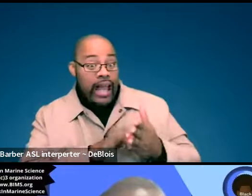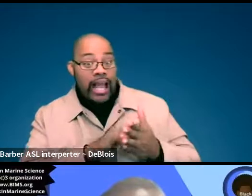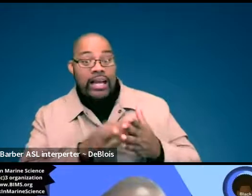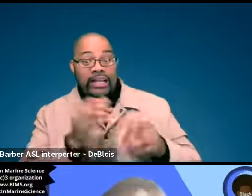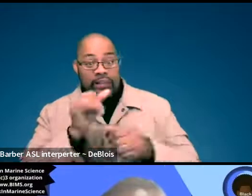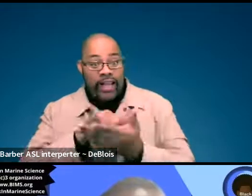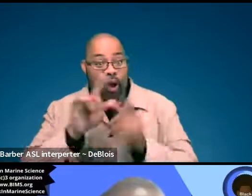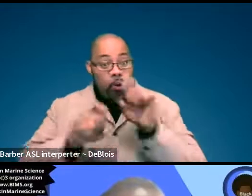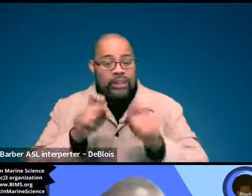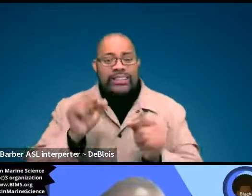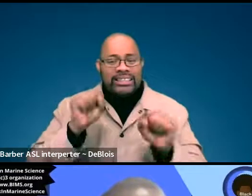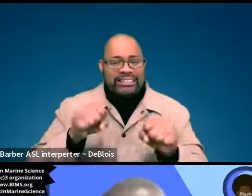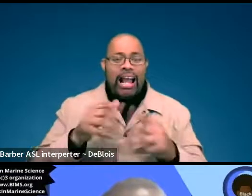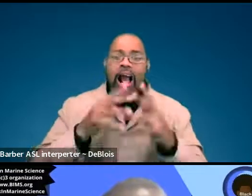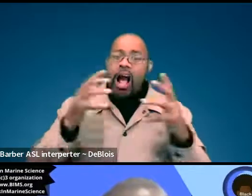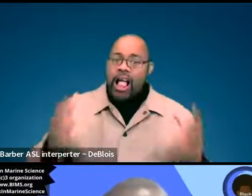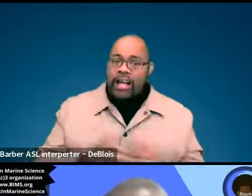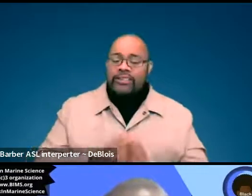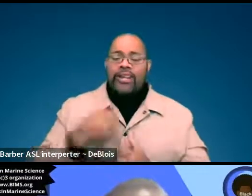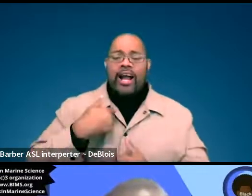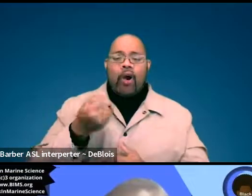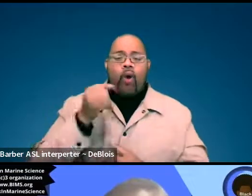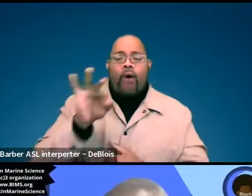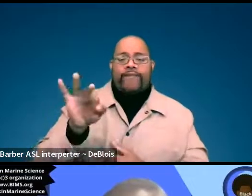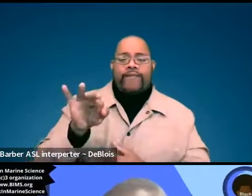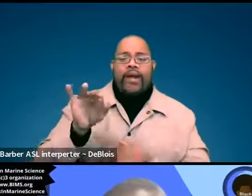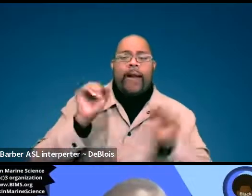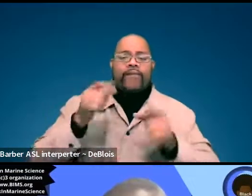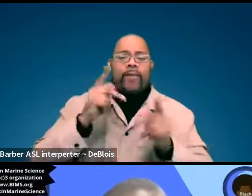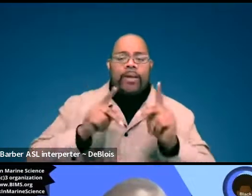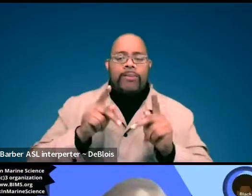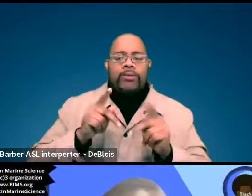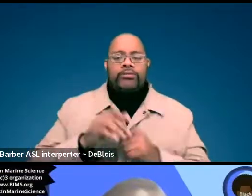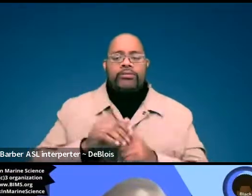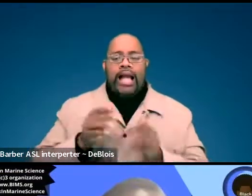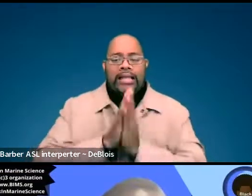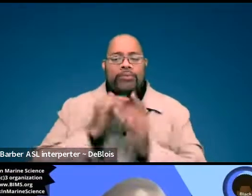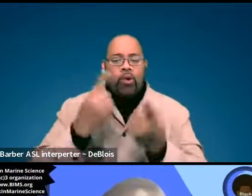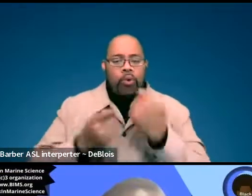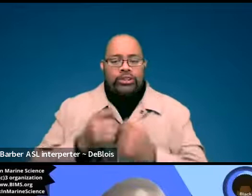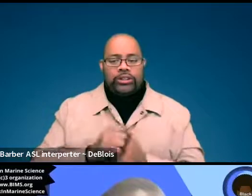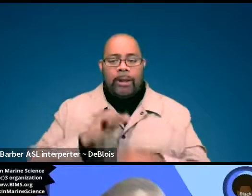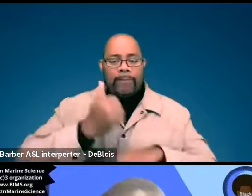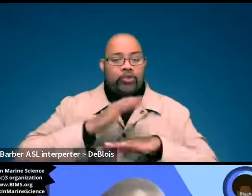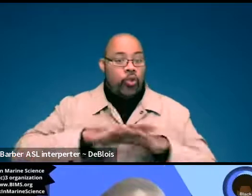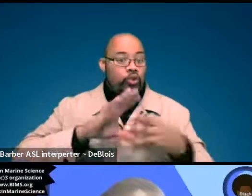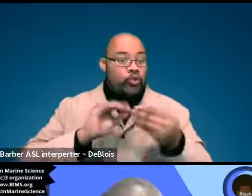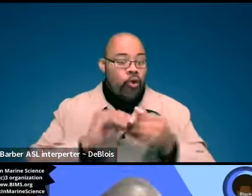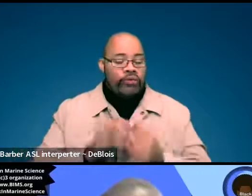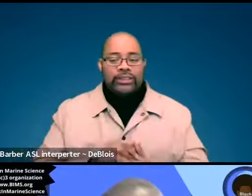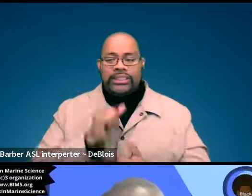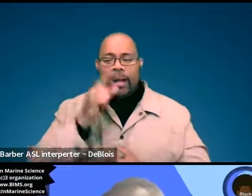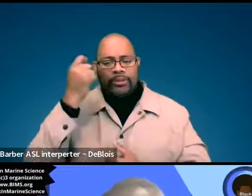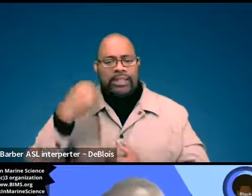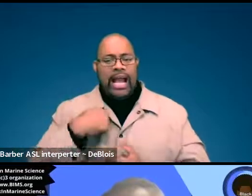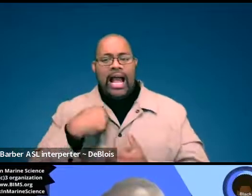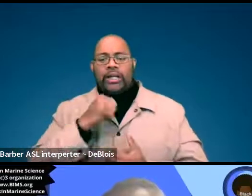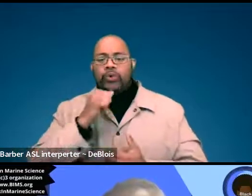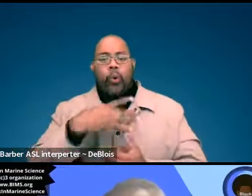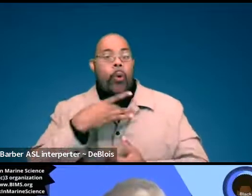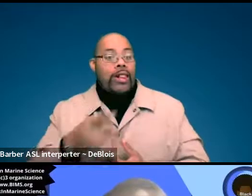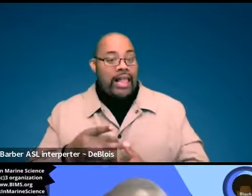those questions, it can be a lot. So I turned off the ability for people to ask me questions based on stories. And it's not because I don't